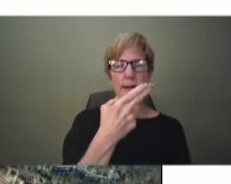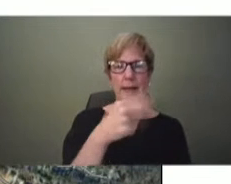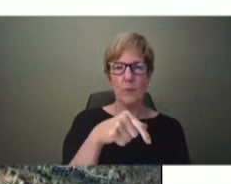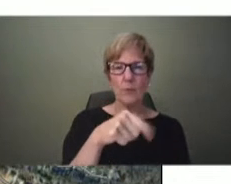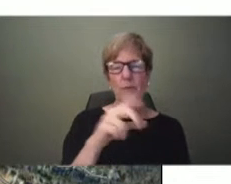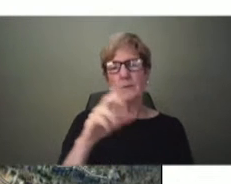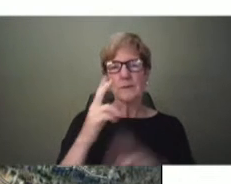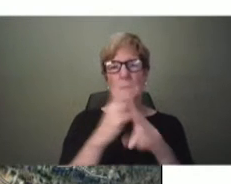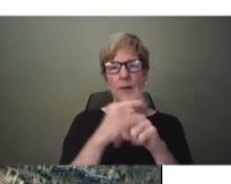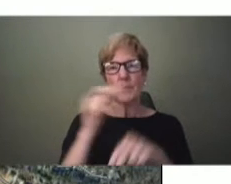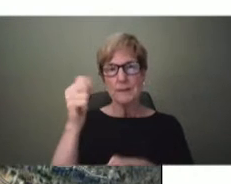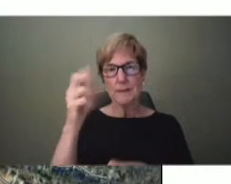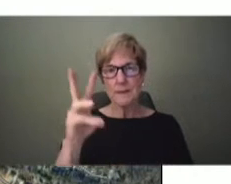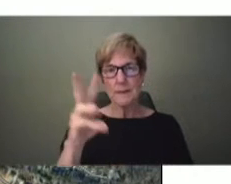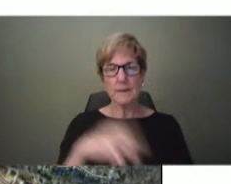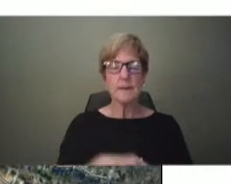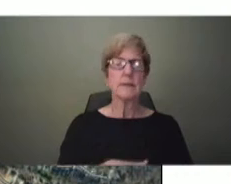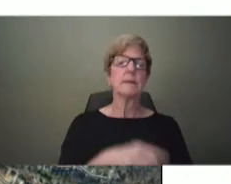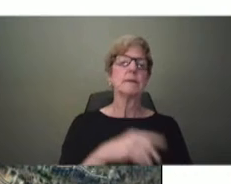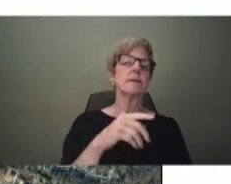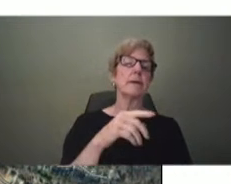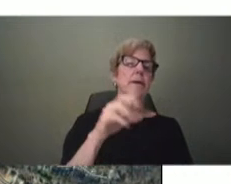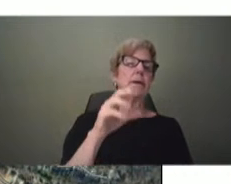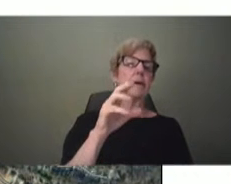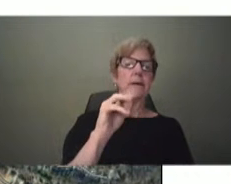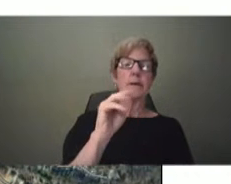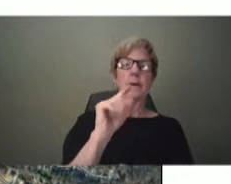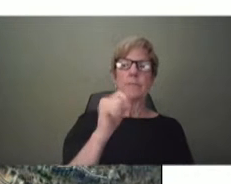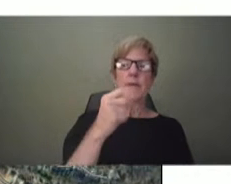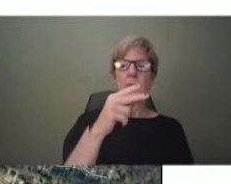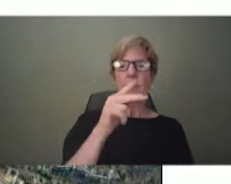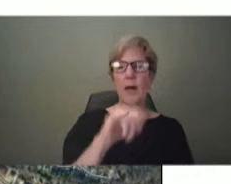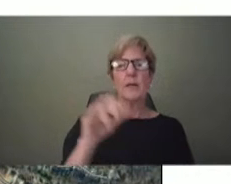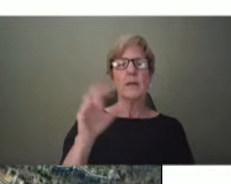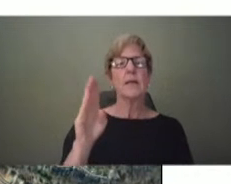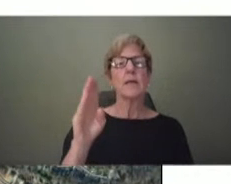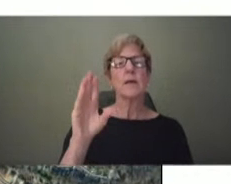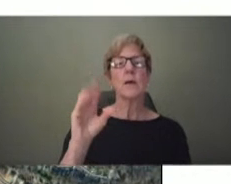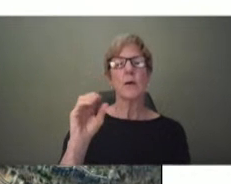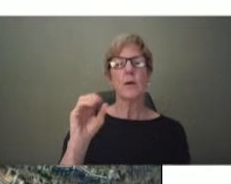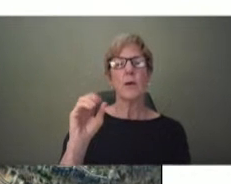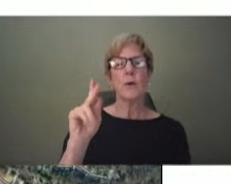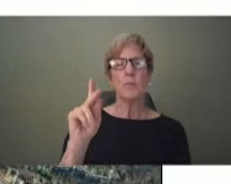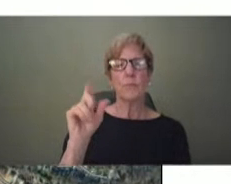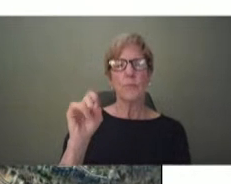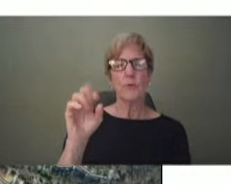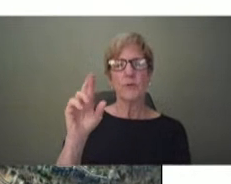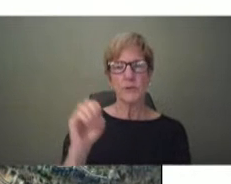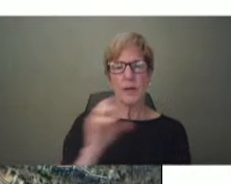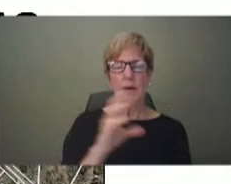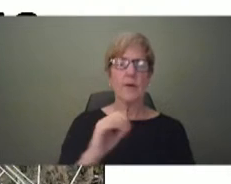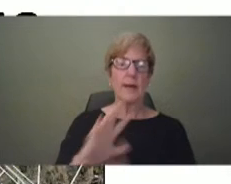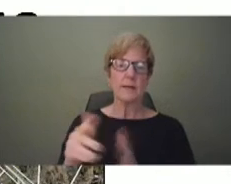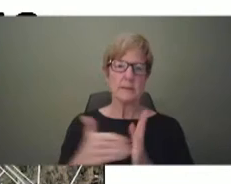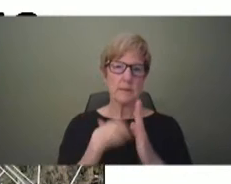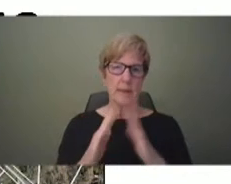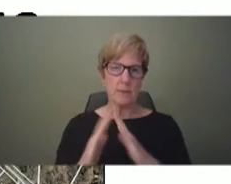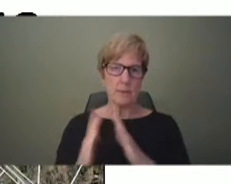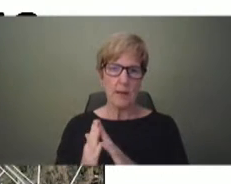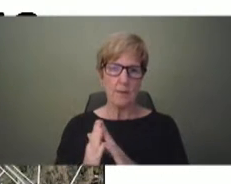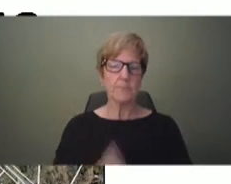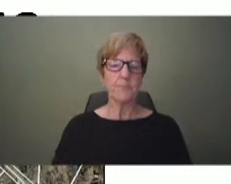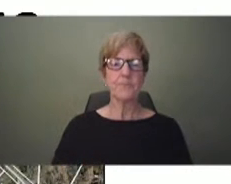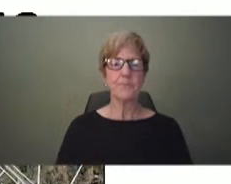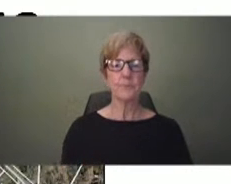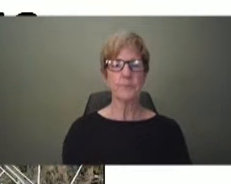Transit service to employment uses on Mount Holly Brookshire as well as downtown uh there is uh as Dave